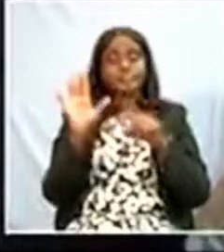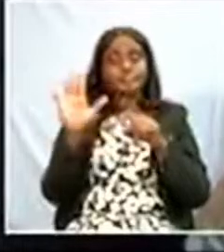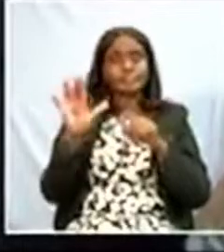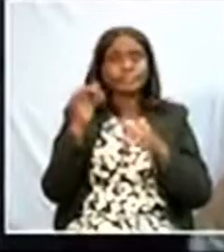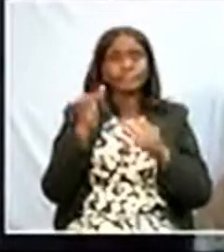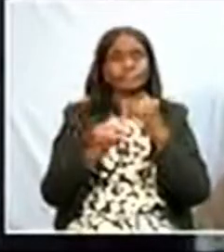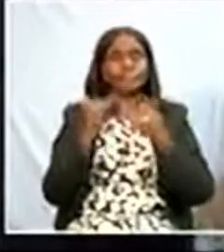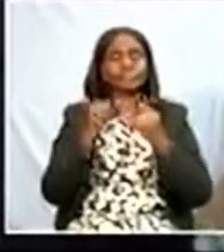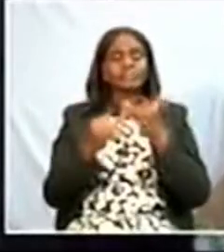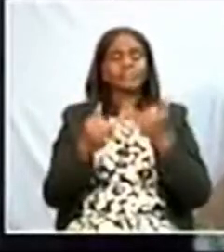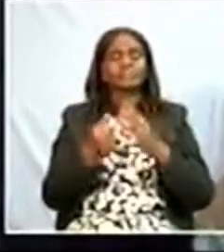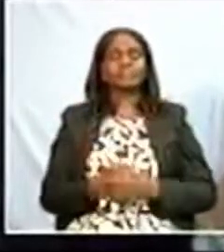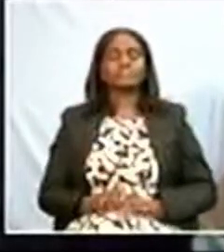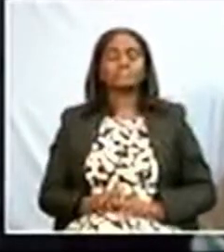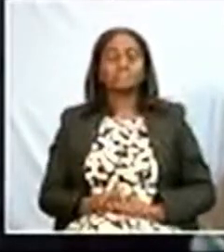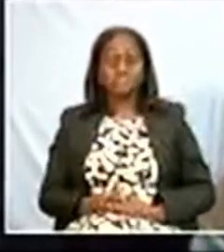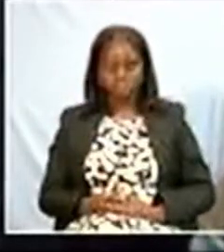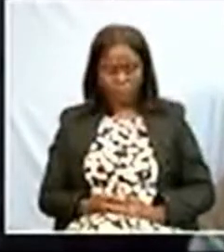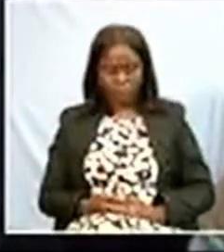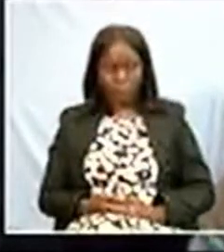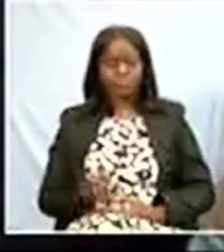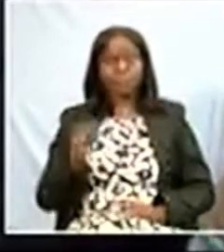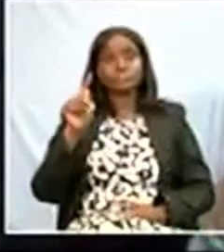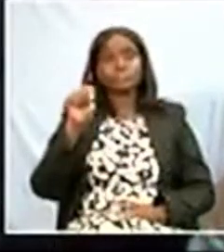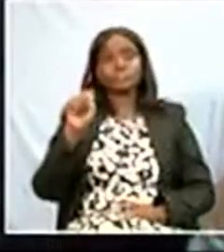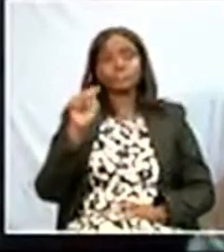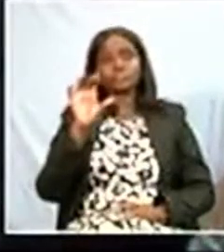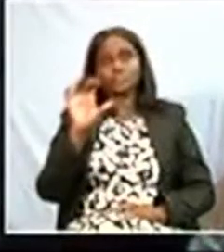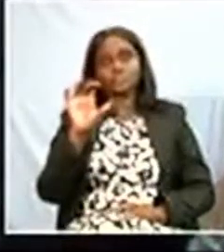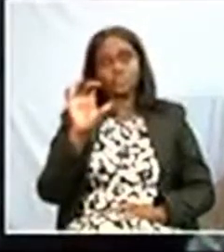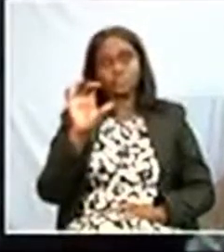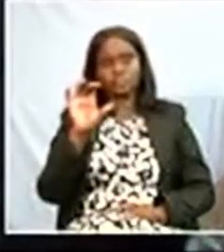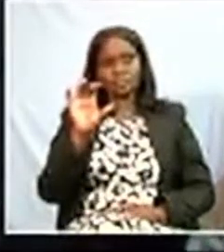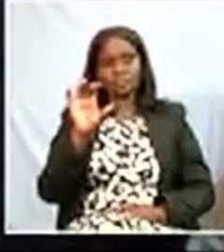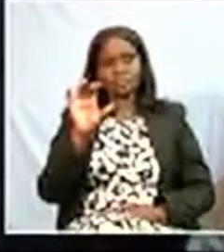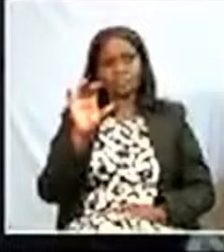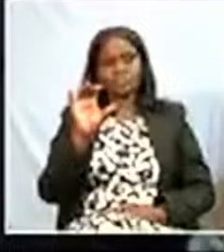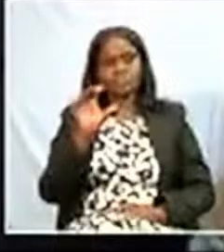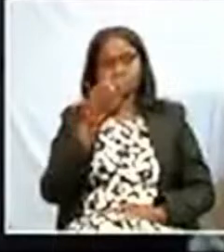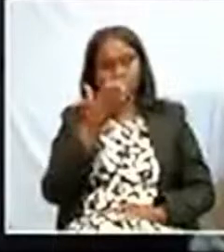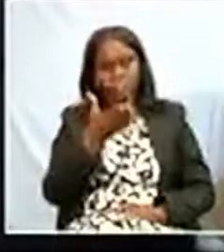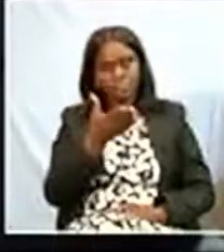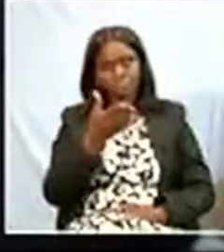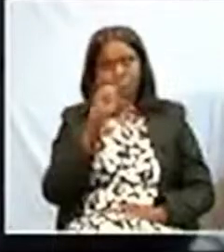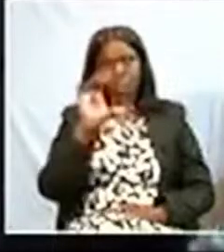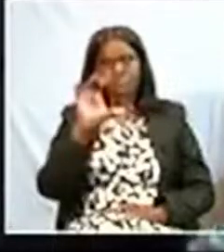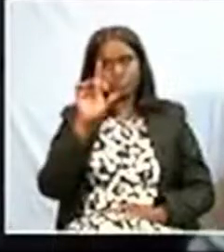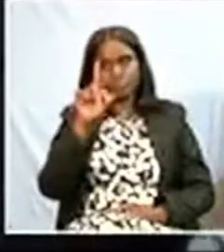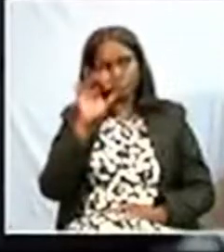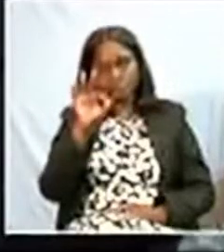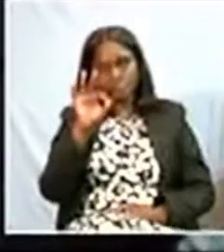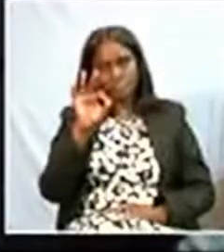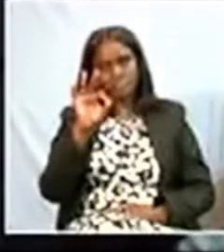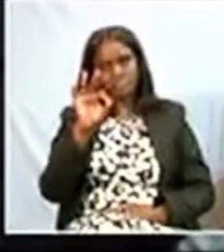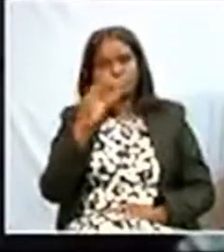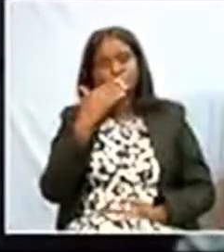almost winding. Town clerk, is CDF a good